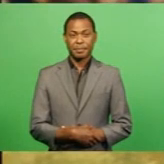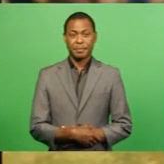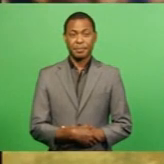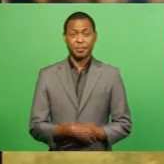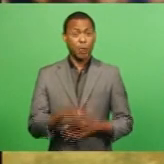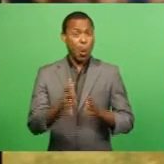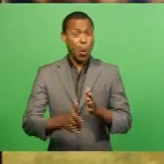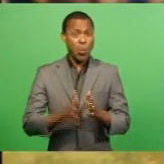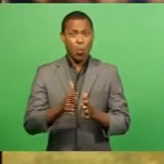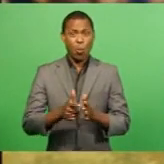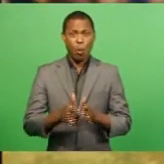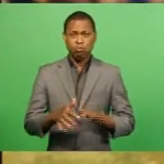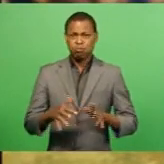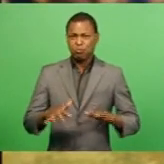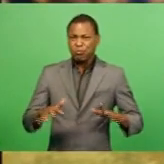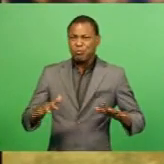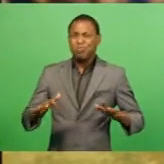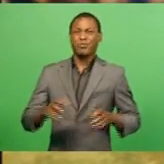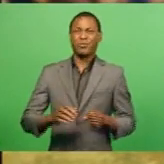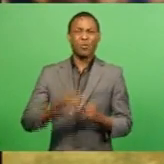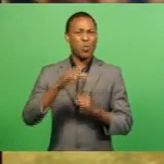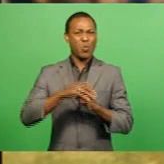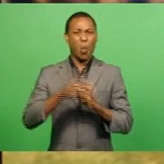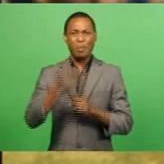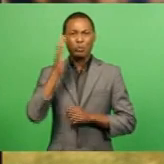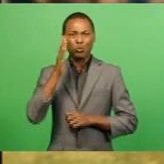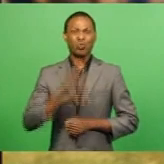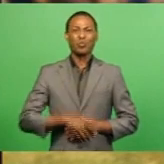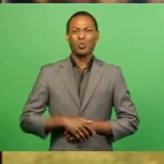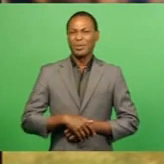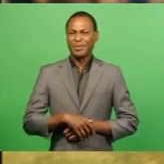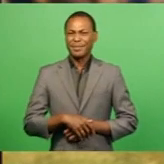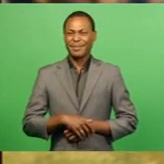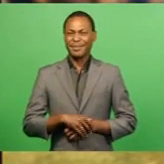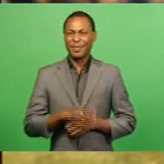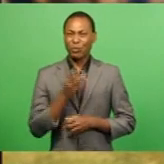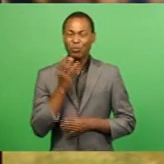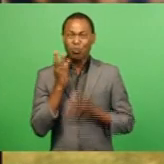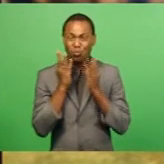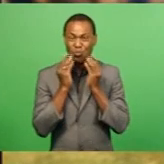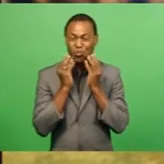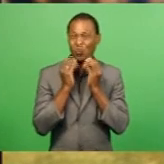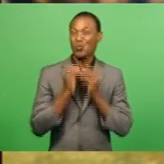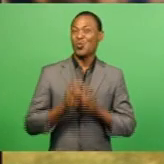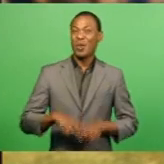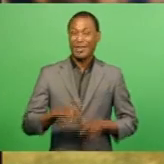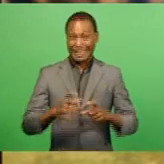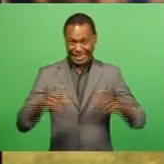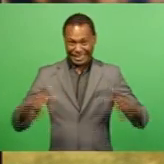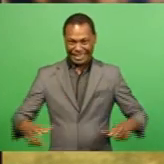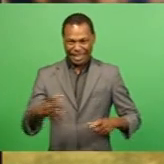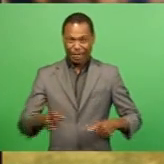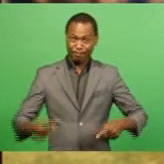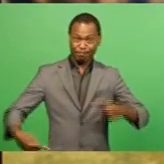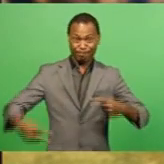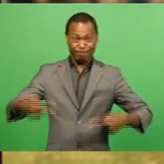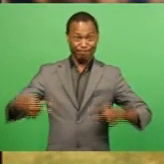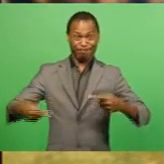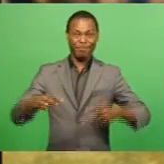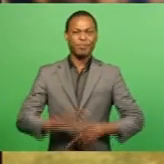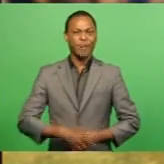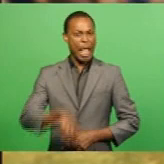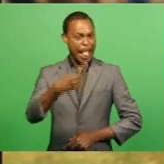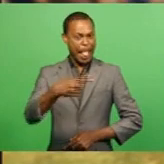Lautoka was buzzing today as top schools from the Sugar City compete in the Lautoka Zone competition at Churchill Park. Among the 11